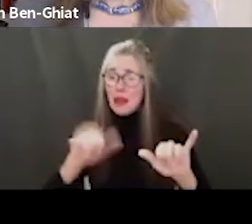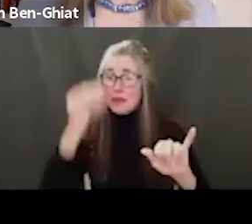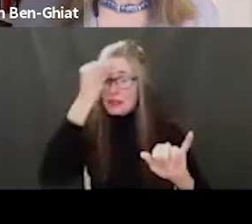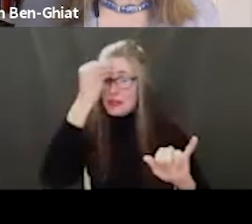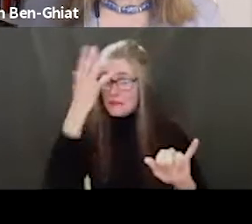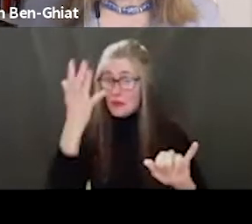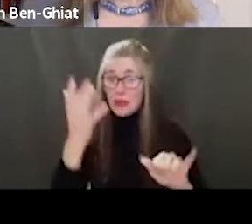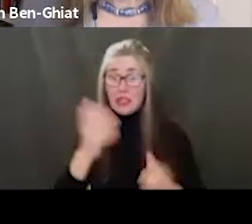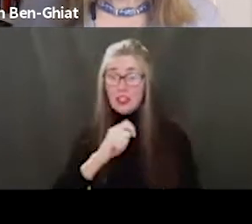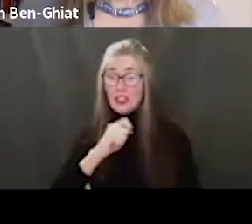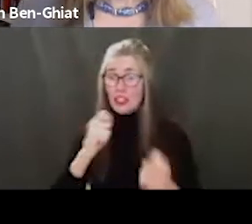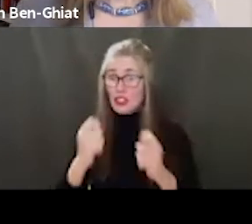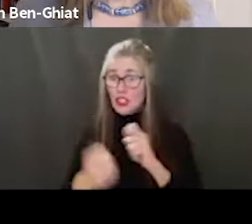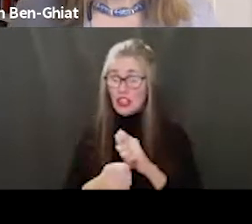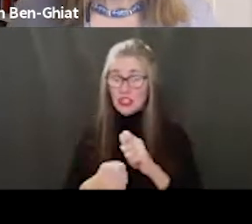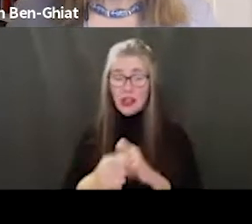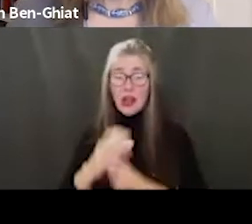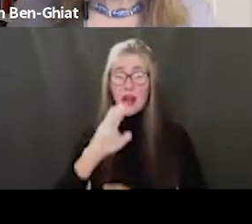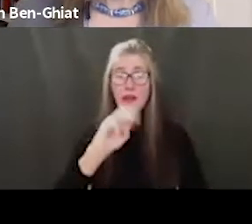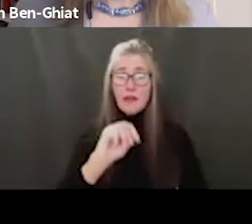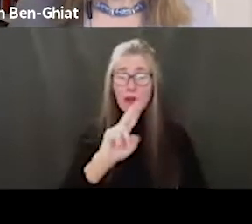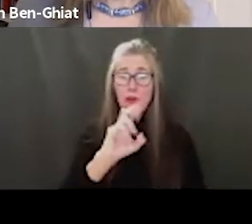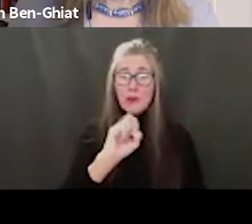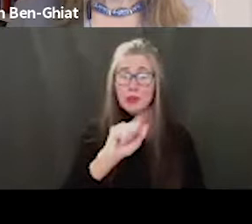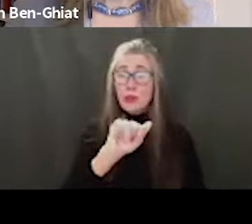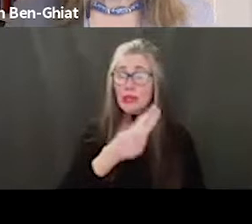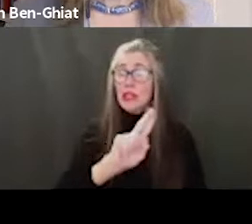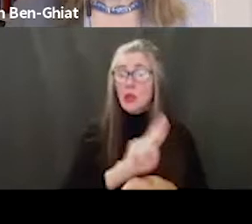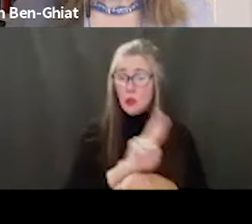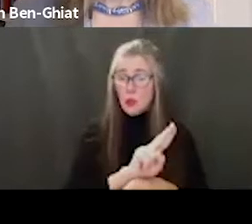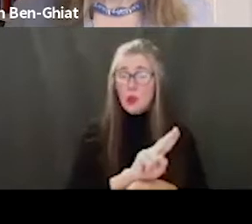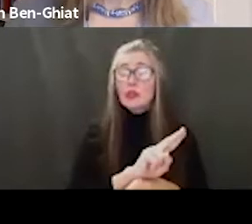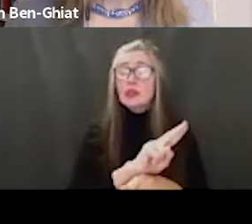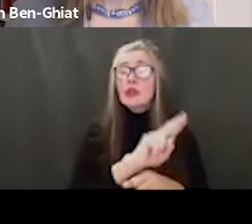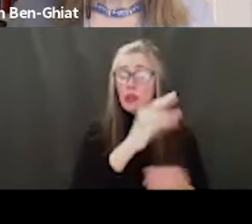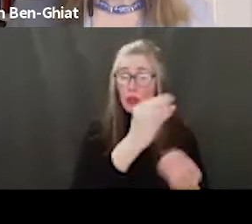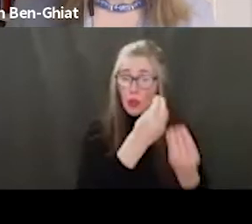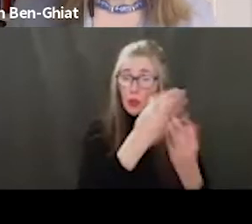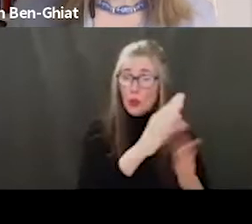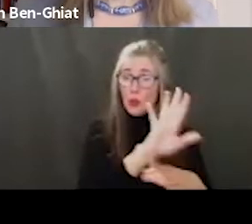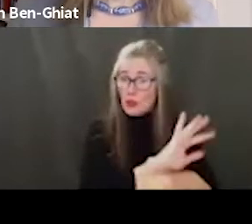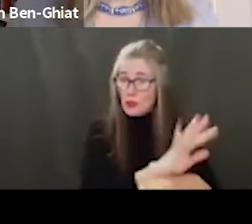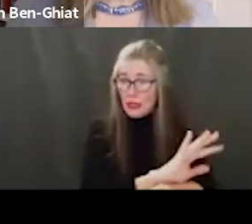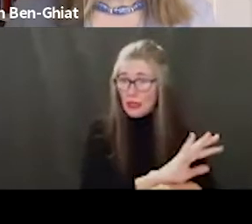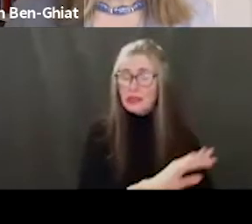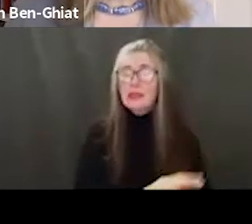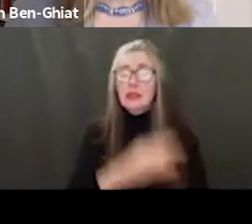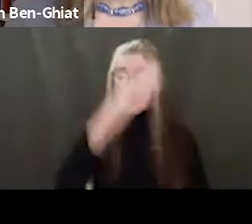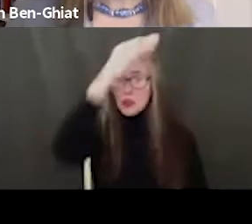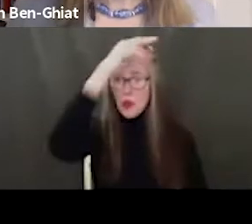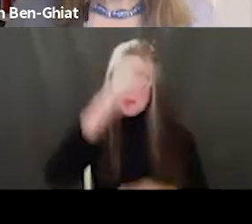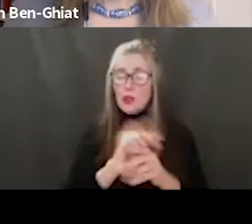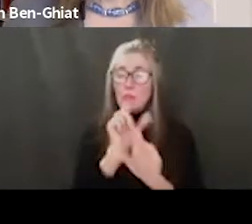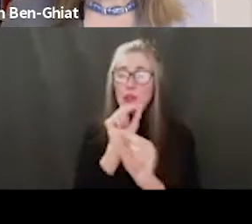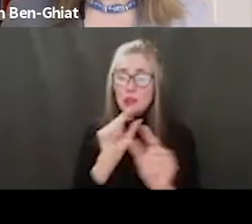changed. From Mussolini's use of newsreels to Bolsonaro and Trump use of Twitter, and Modi in India's use